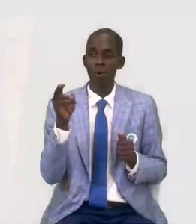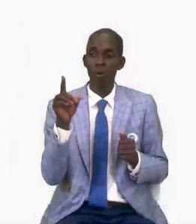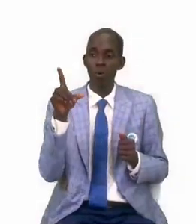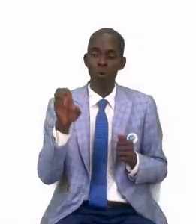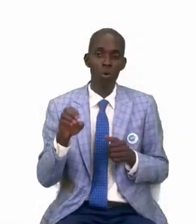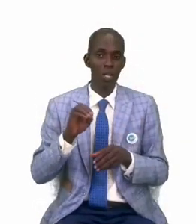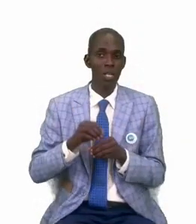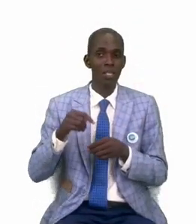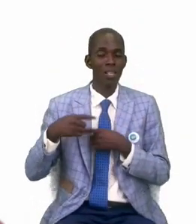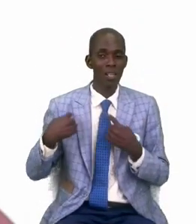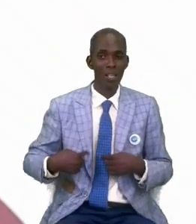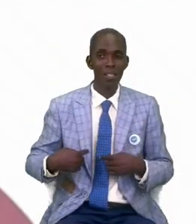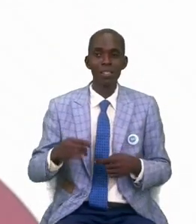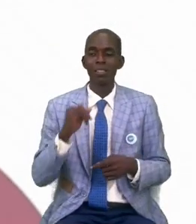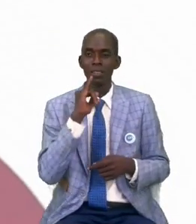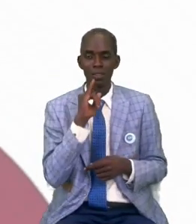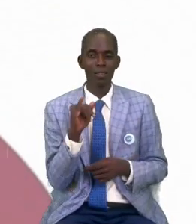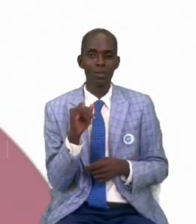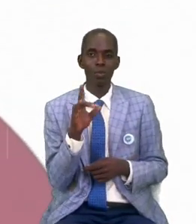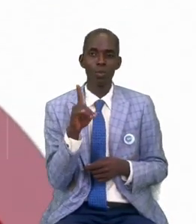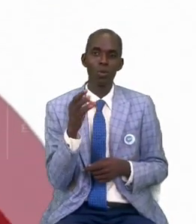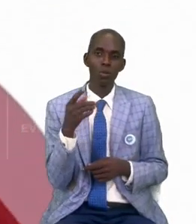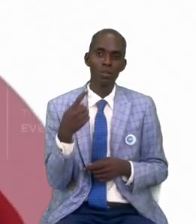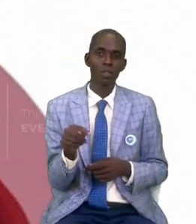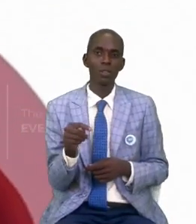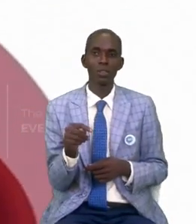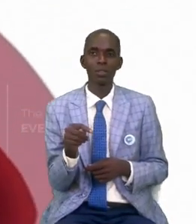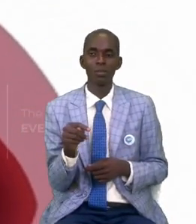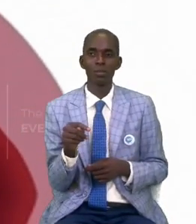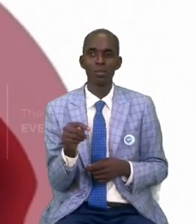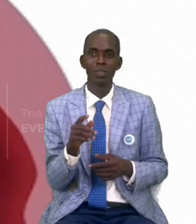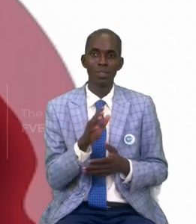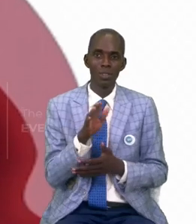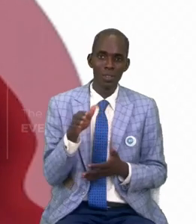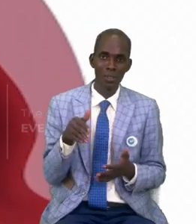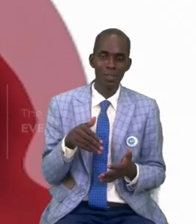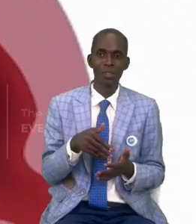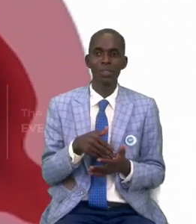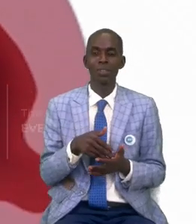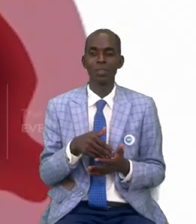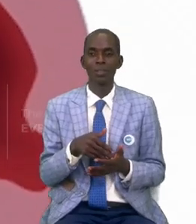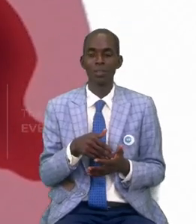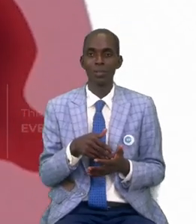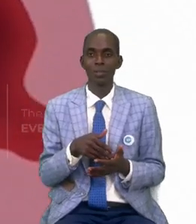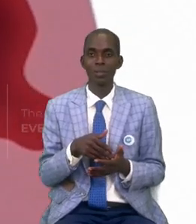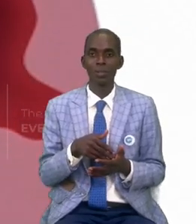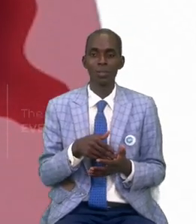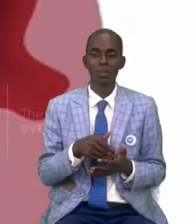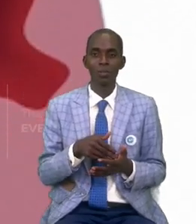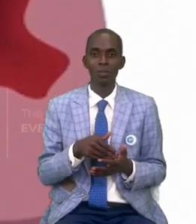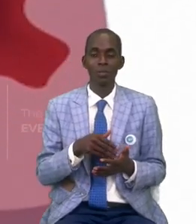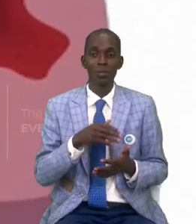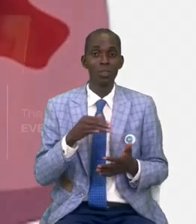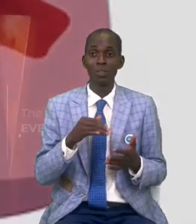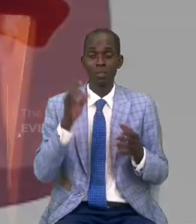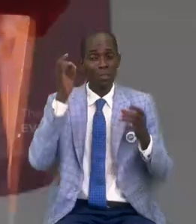septal, either atrial or ventricular septal diseases. Usually a congenital kind of disease. Sometimes it can